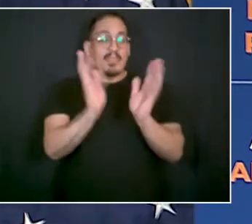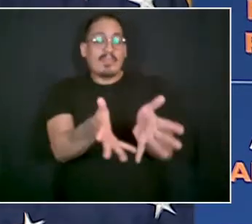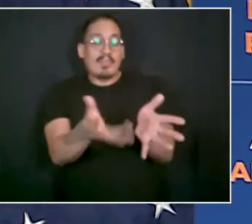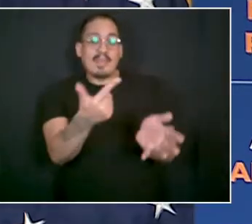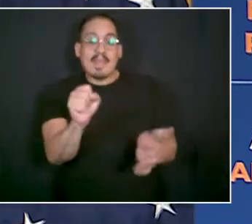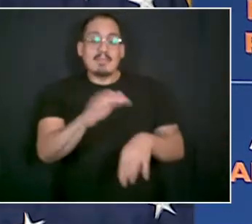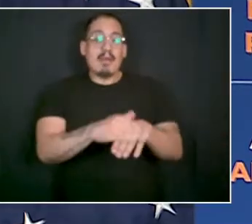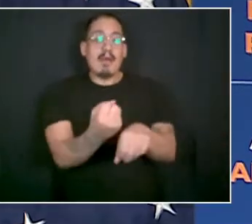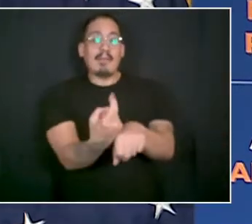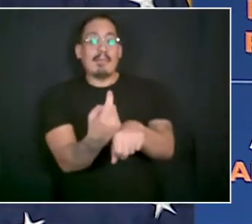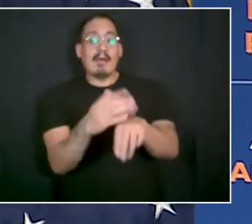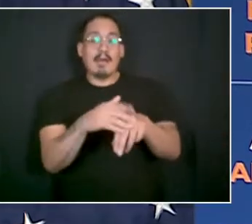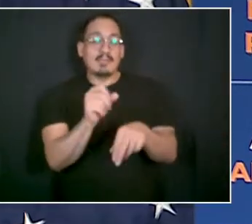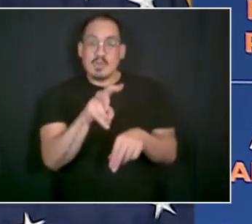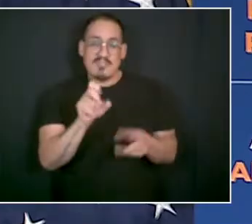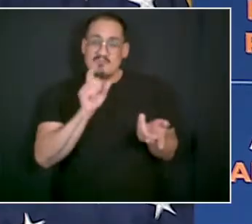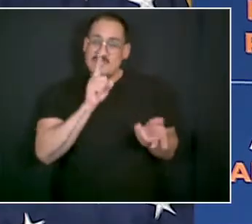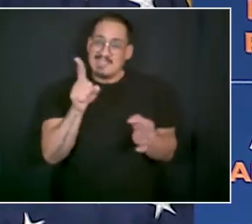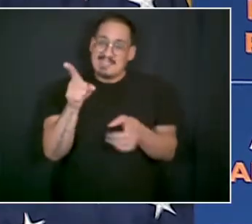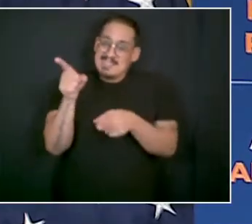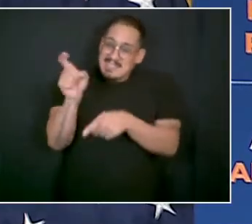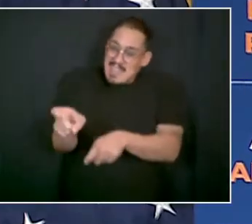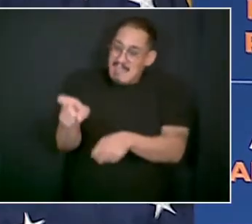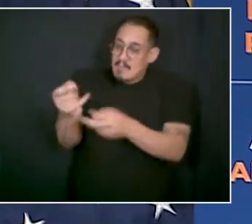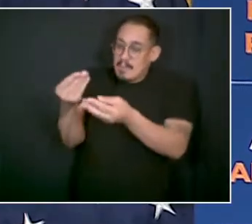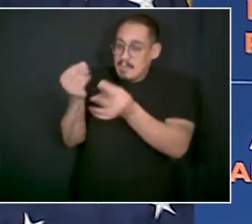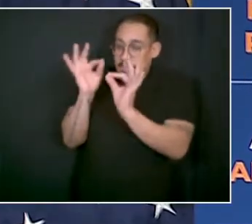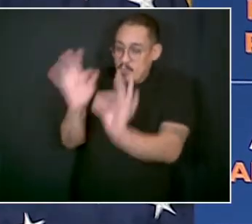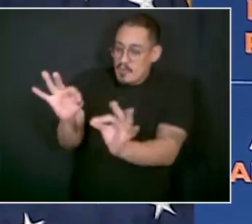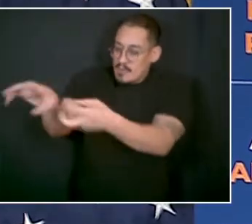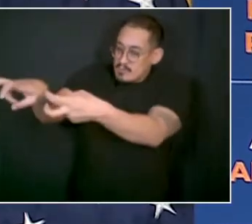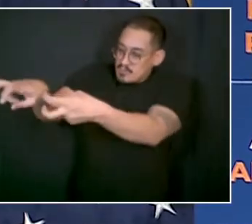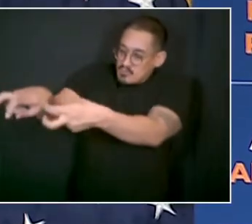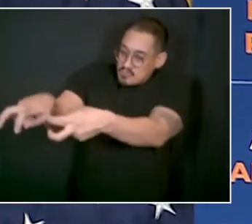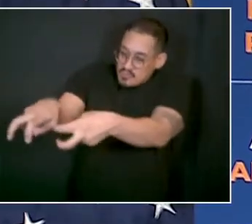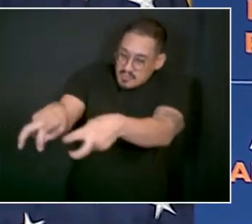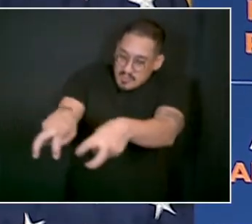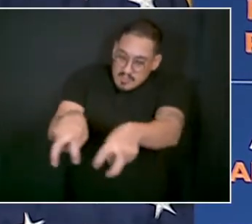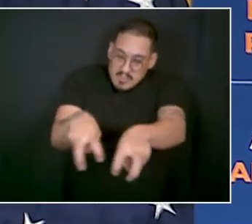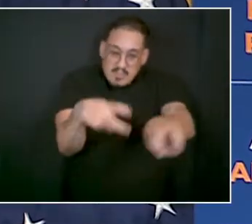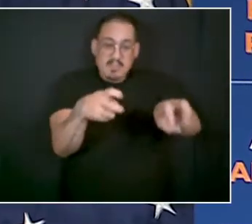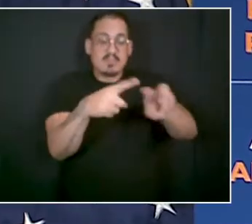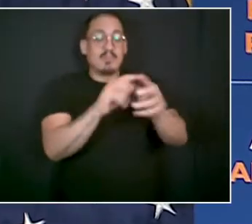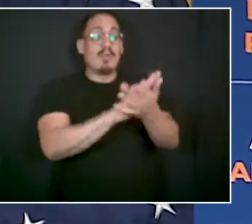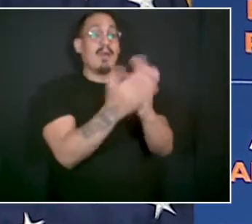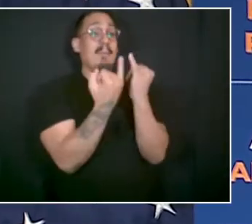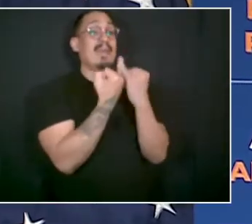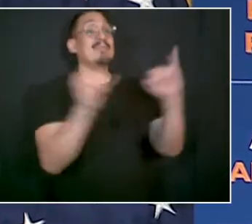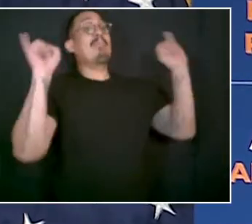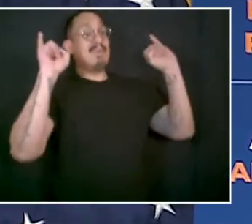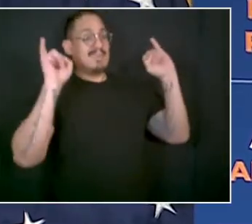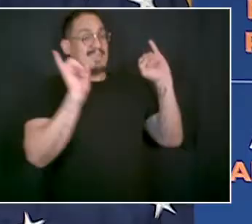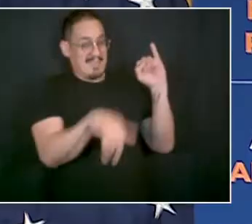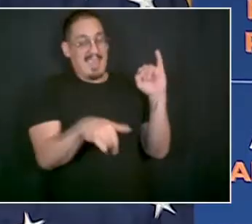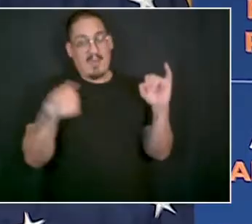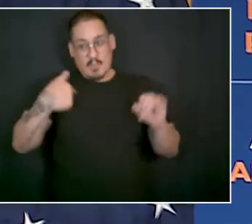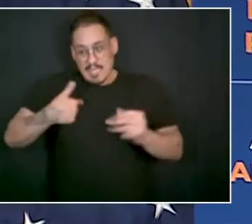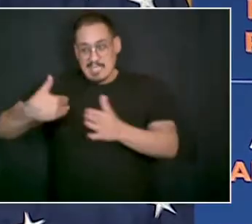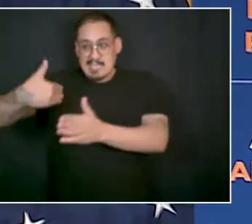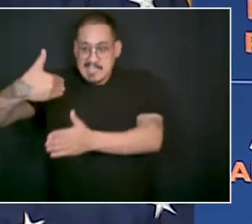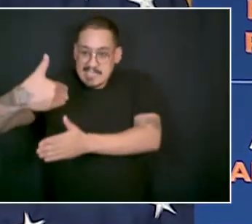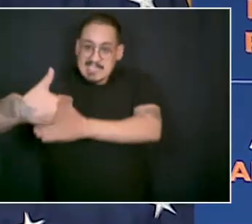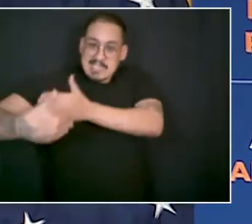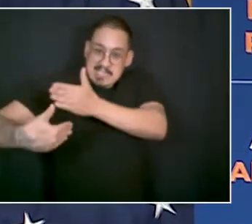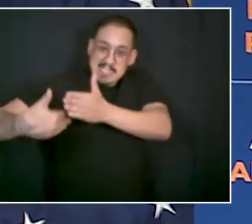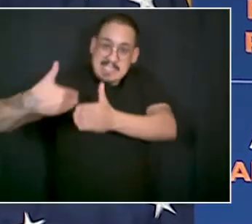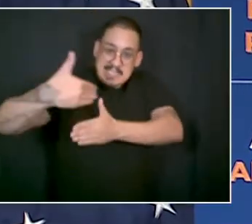simple. There needs to be a transition to independent living, and we've been doing that with our